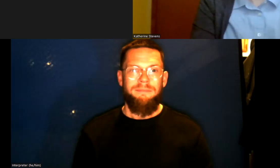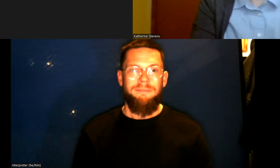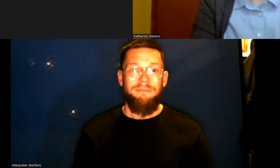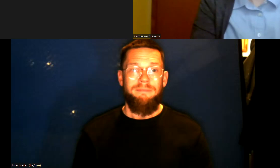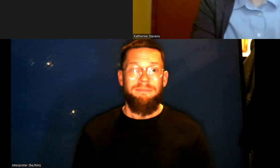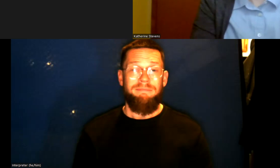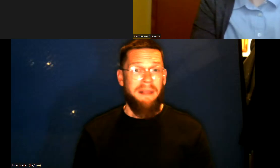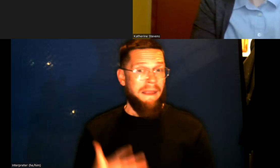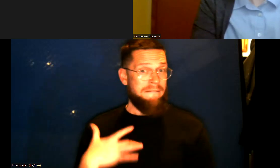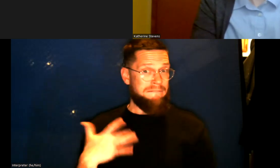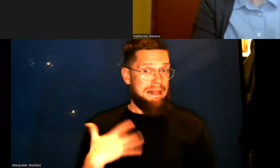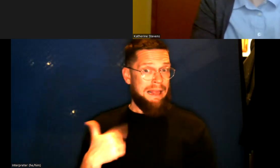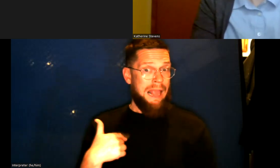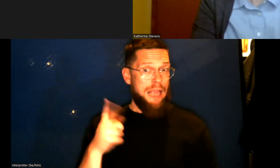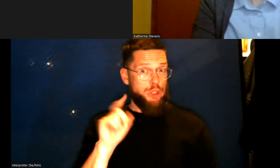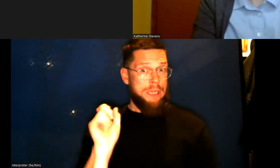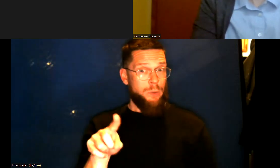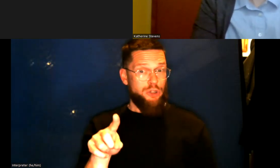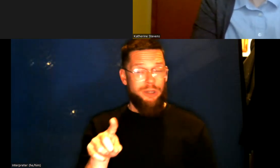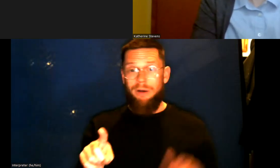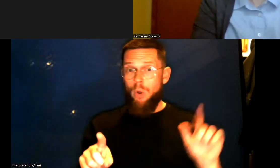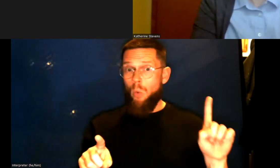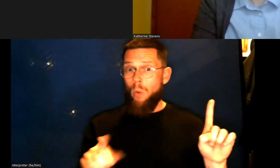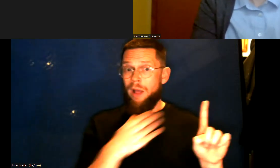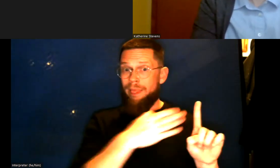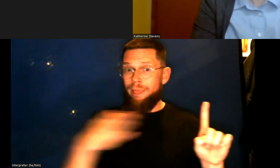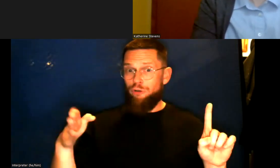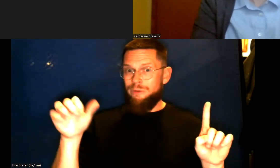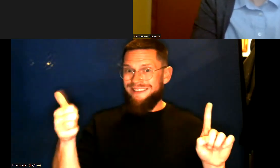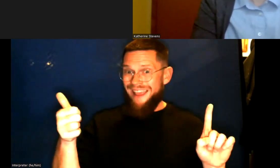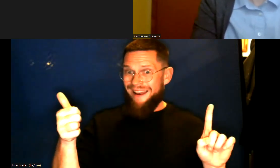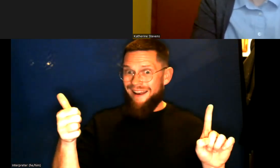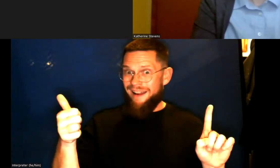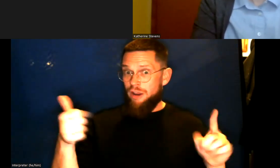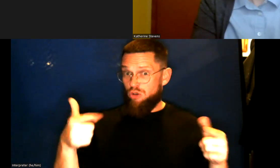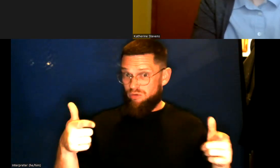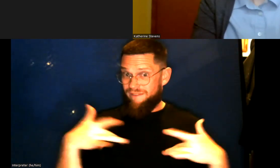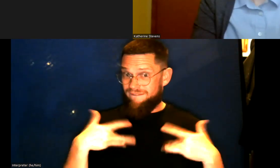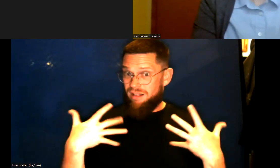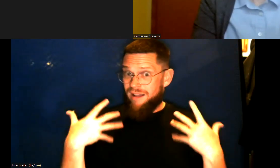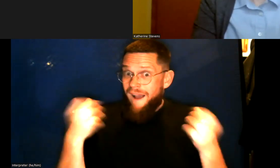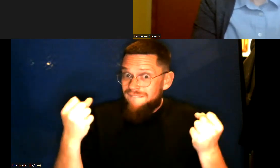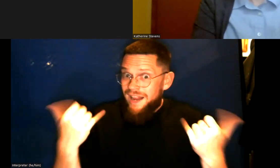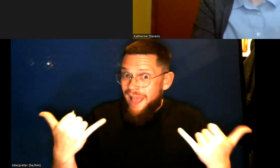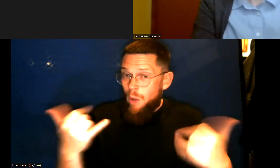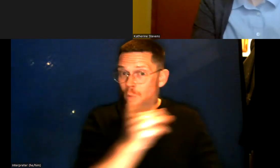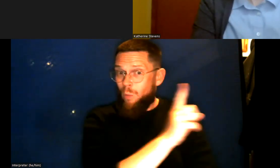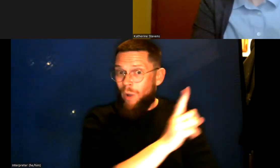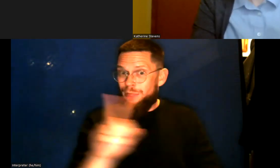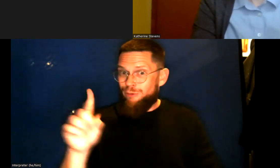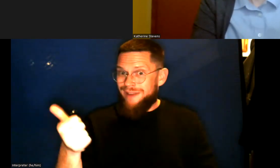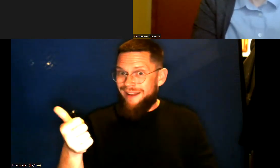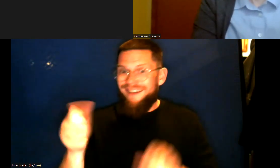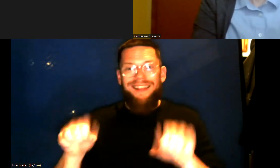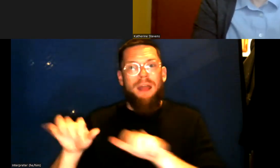Like, I should ask a question, which is, on a scale of 1 to 10, how confident does everyone feel about completing their budget template? Feel free to put a number in the